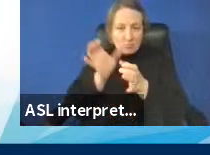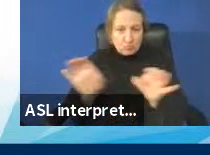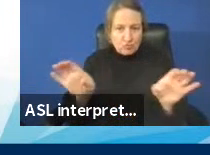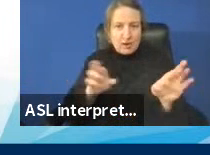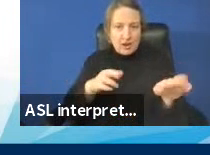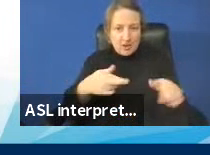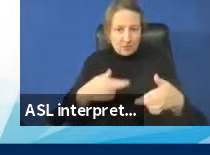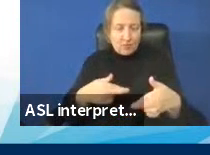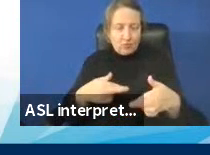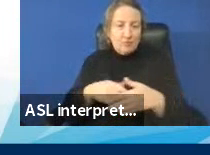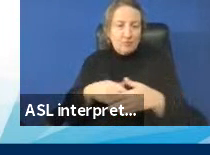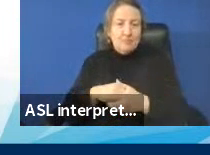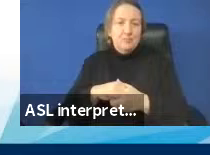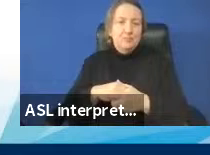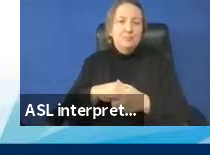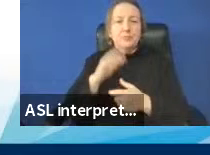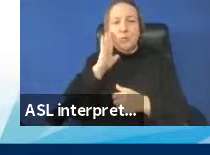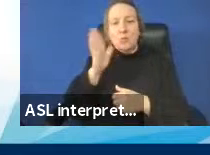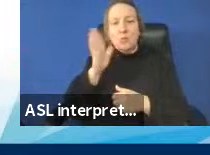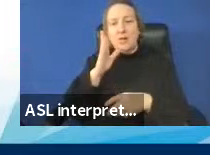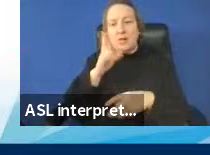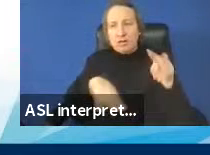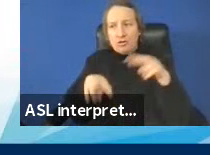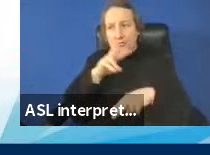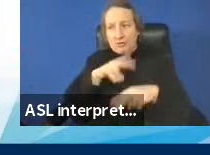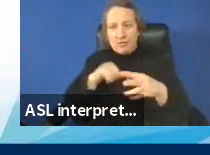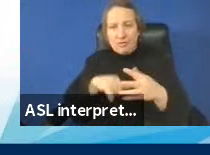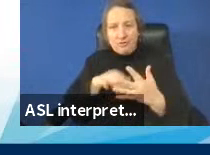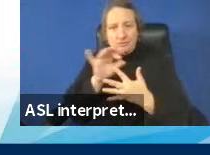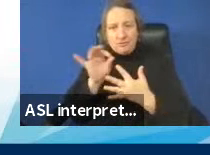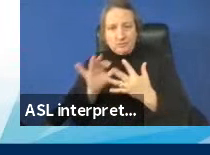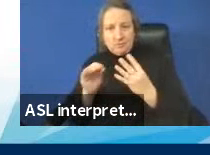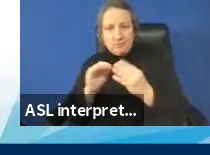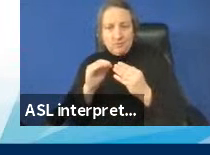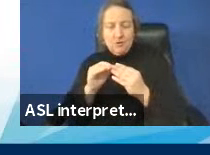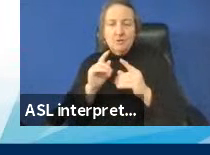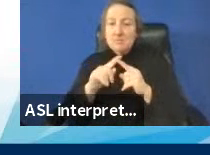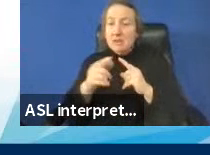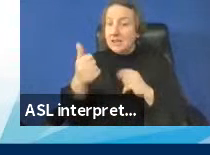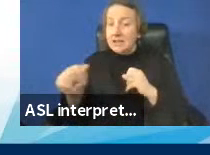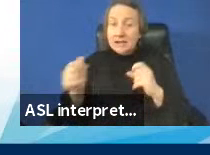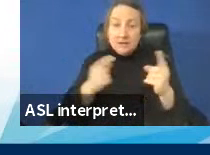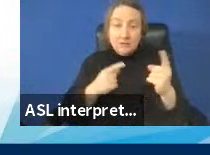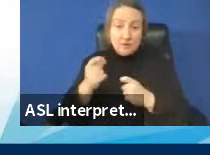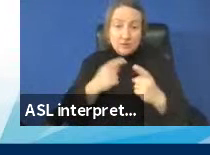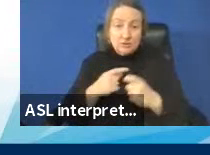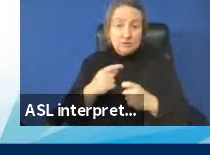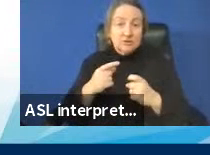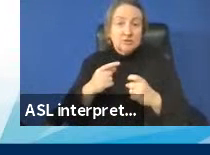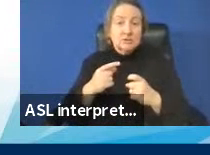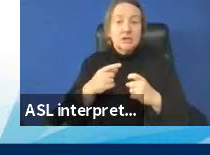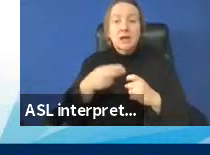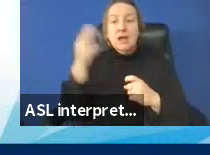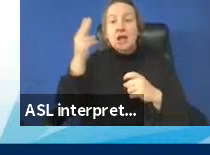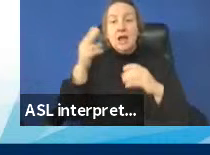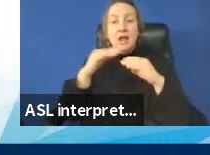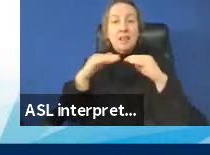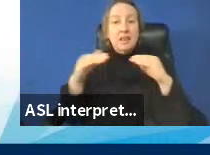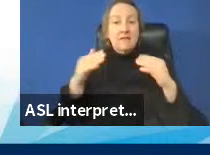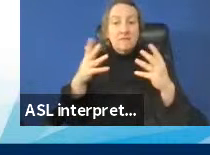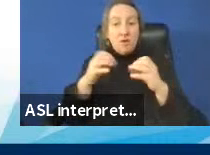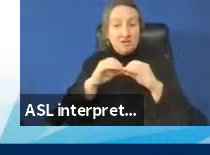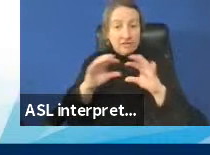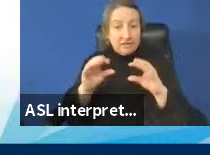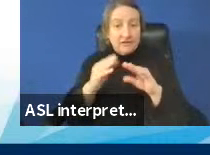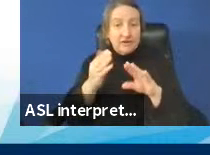to look at these in a little bit more. But if there's any questions at a high level for clarification